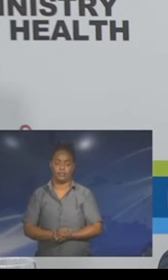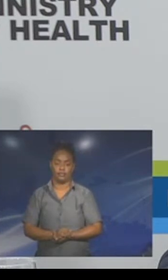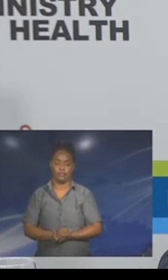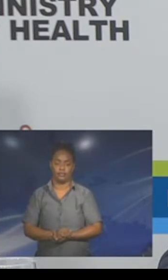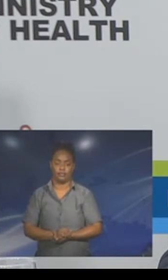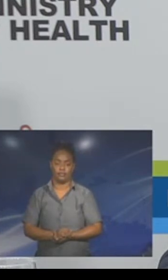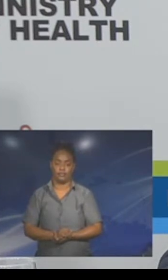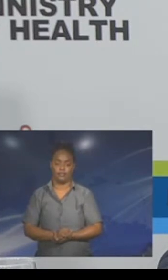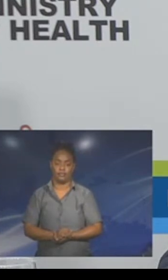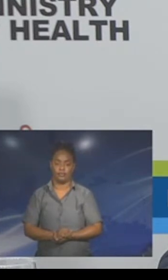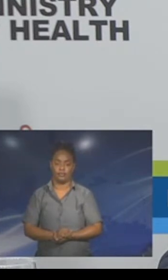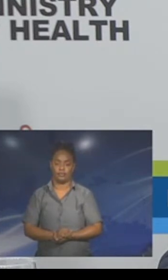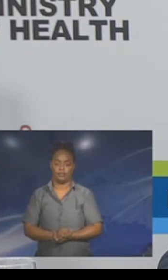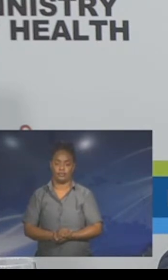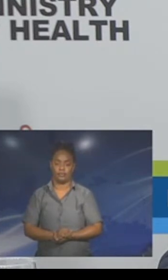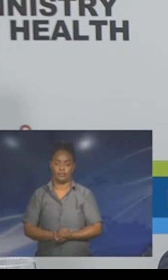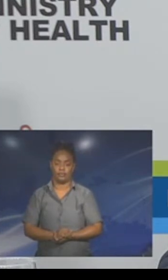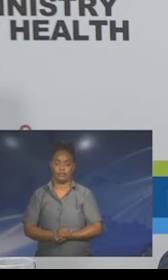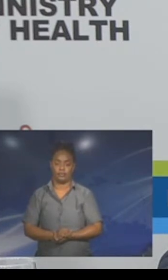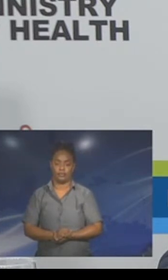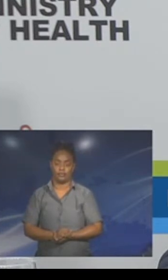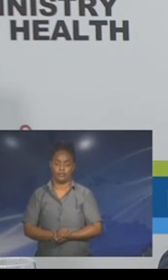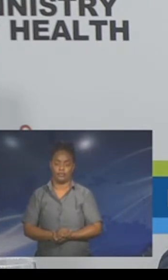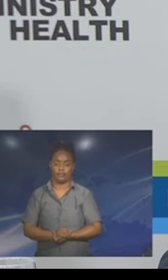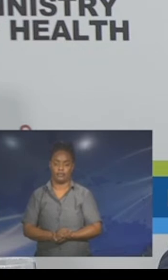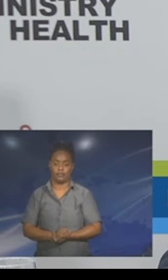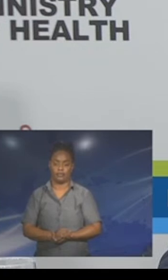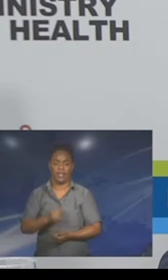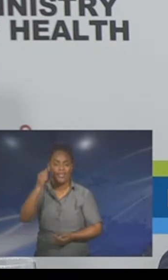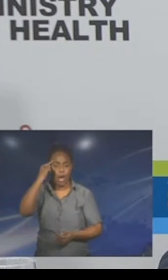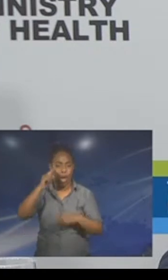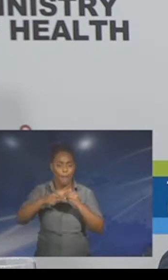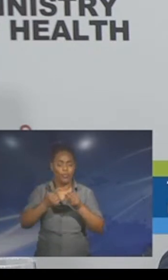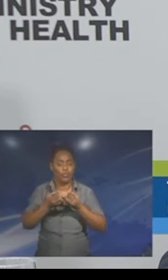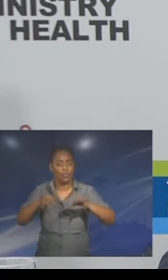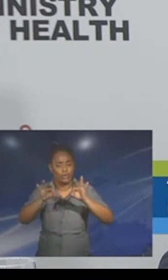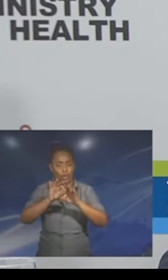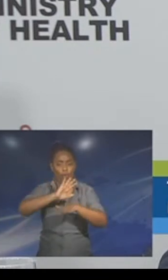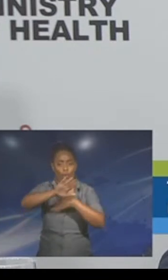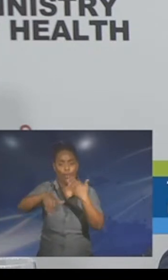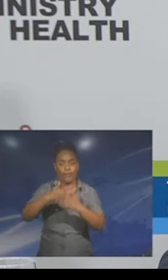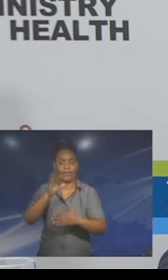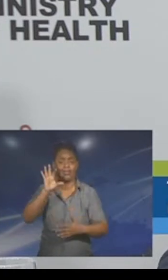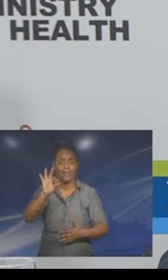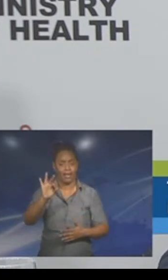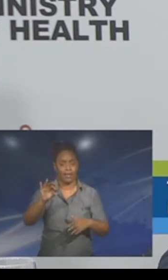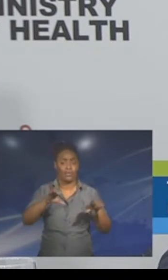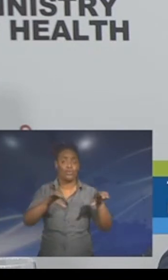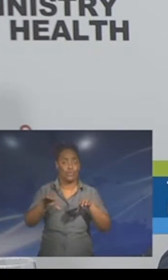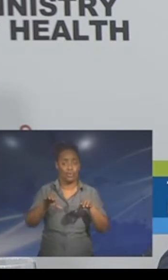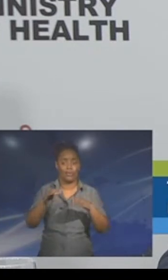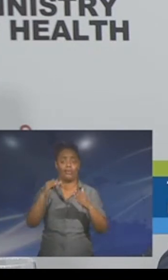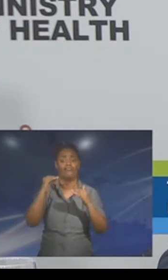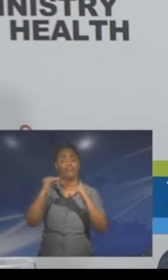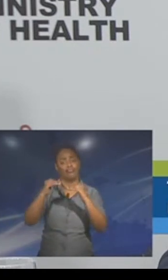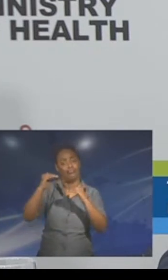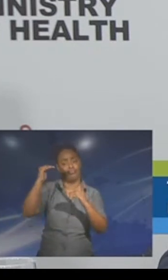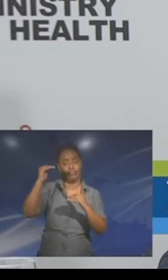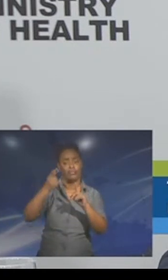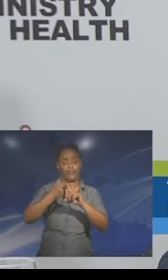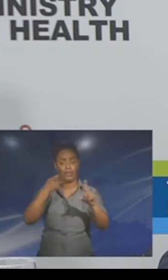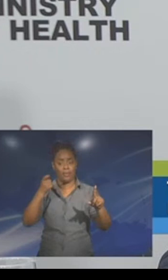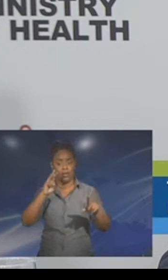I think very wisely, all 9 action items that WHO